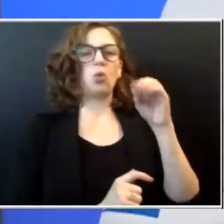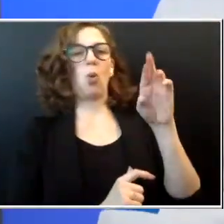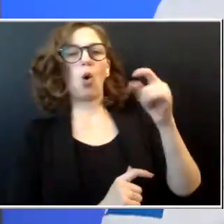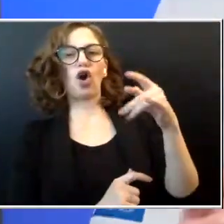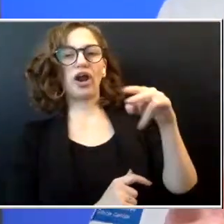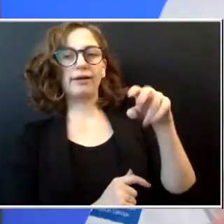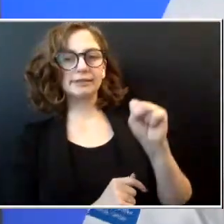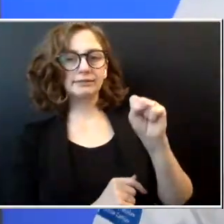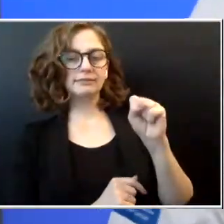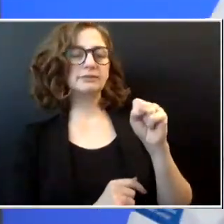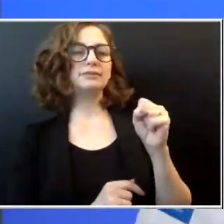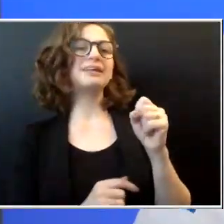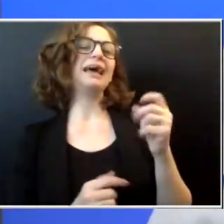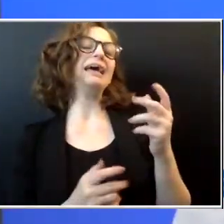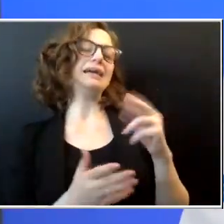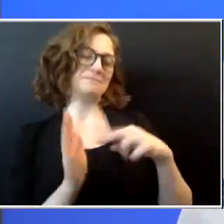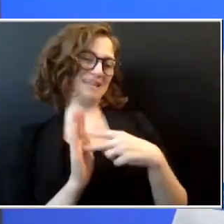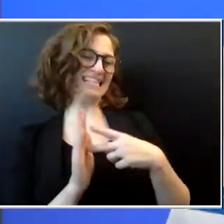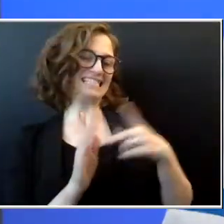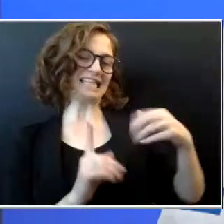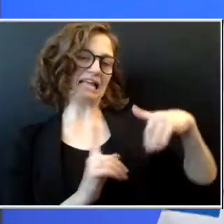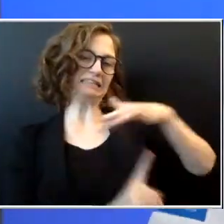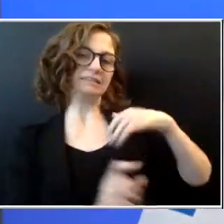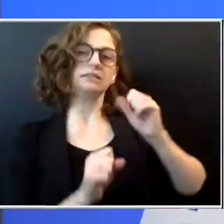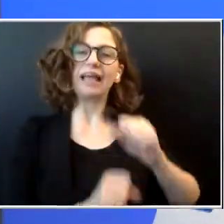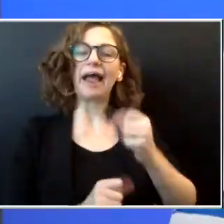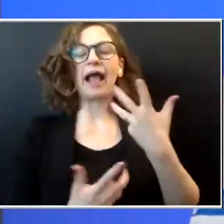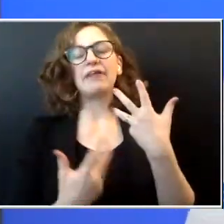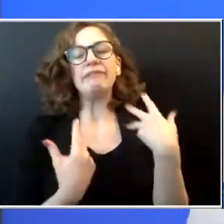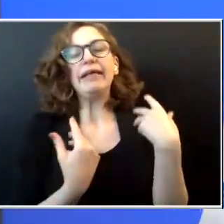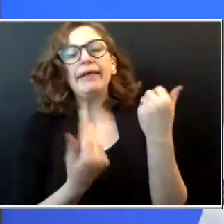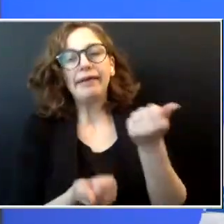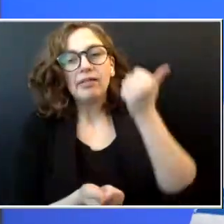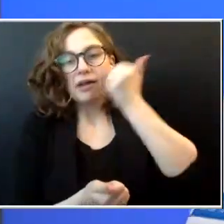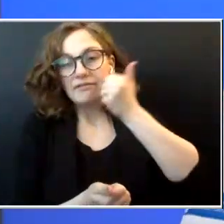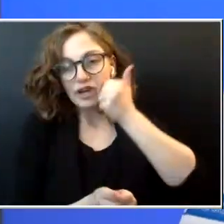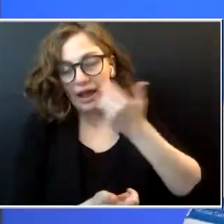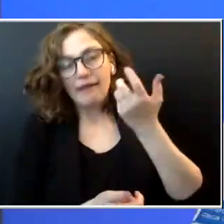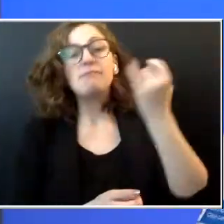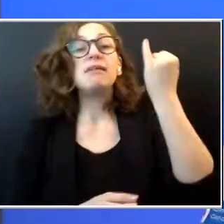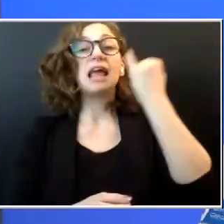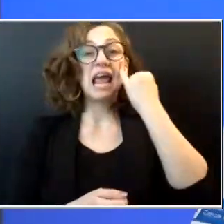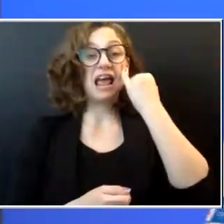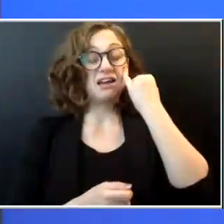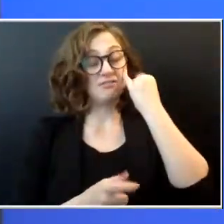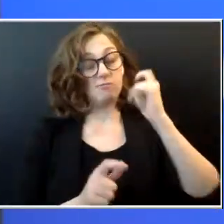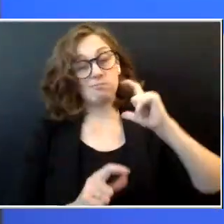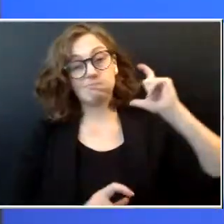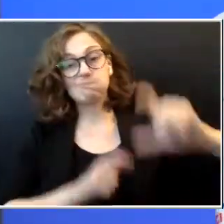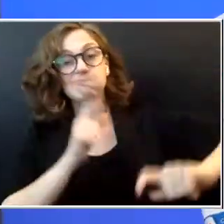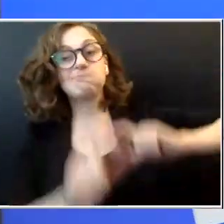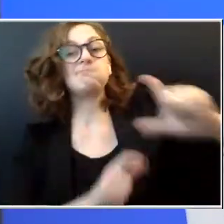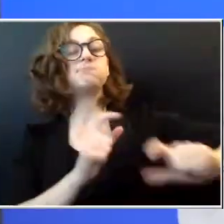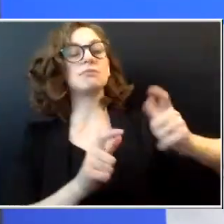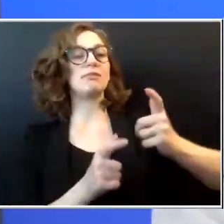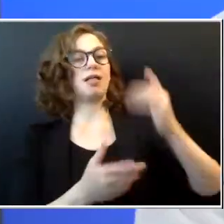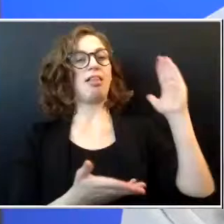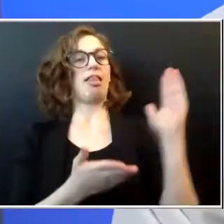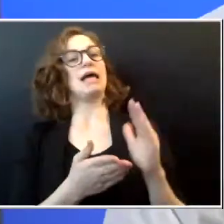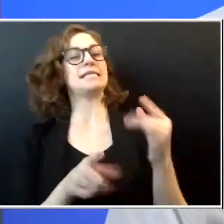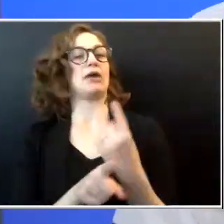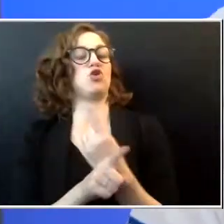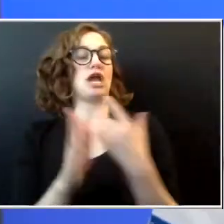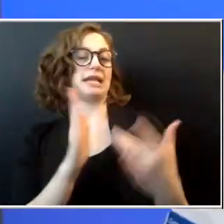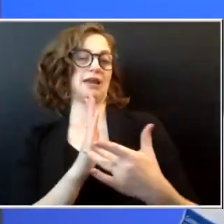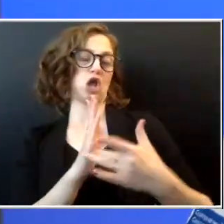heal every day. And if we give bigger doses and the technology wasn't as accurate, we could cause more damage. So historically, we really were very